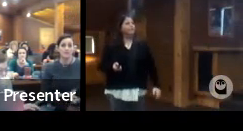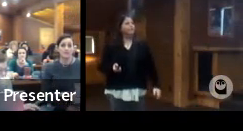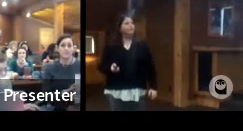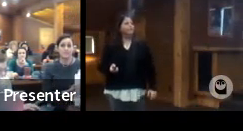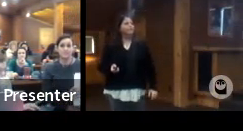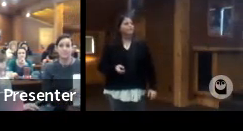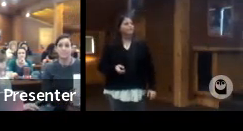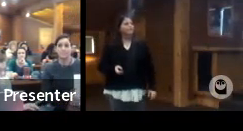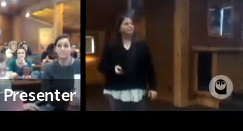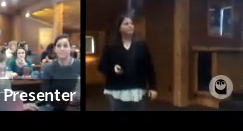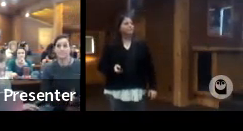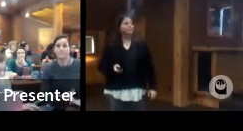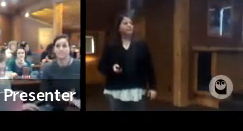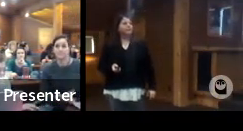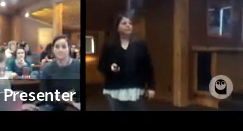I already talked about this.